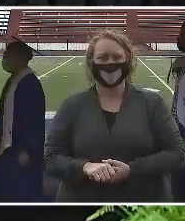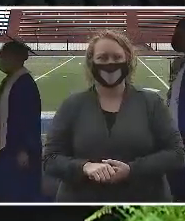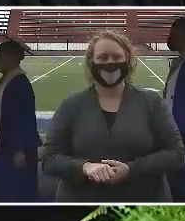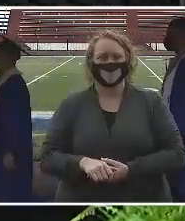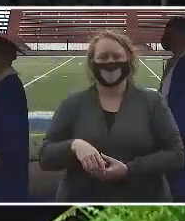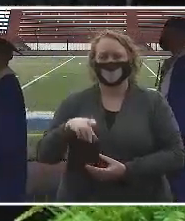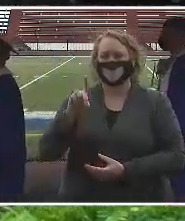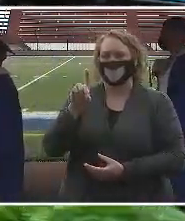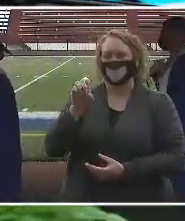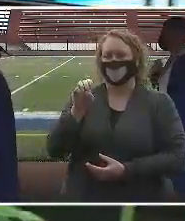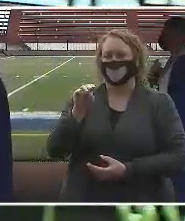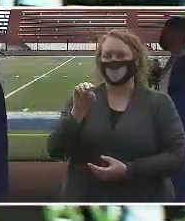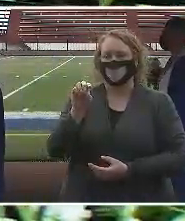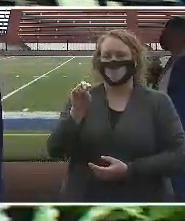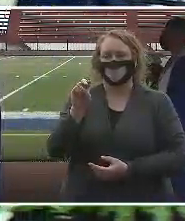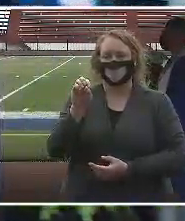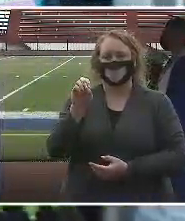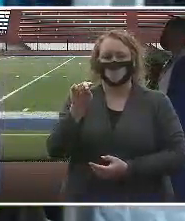Damani Nelson.